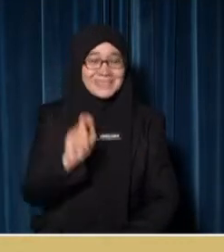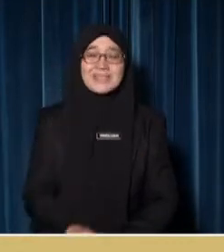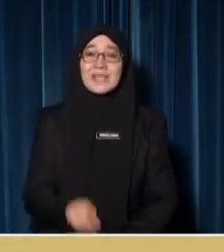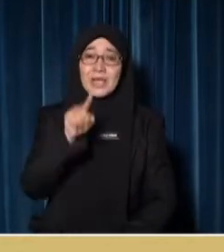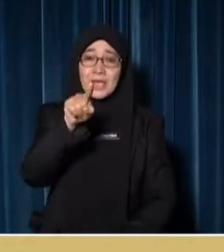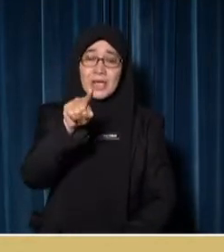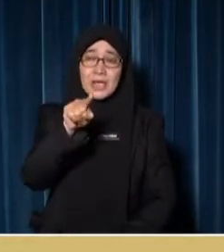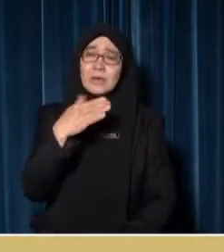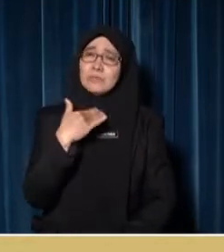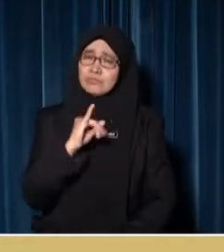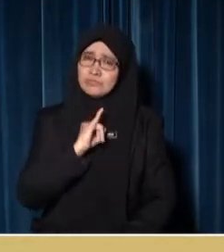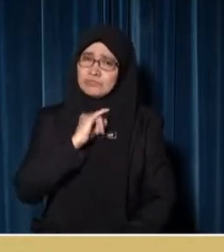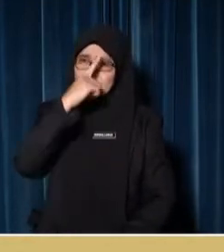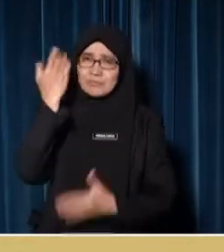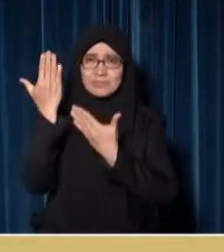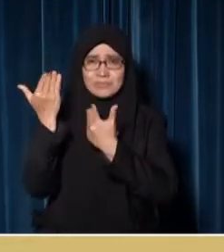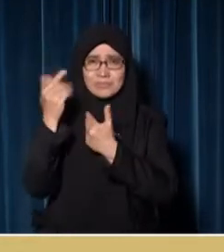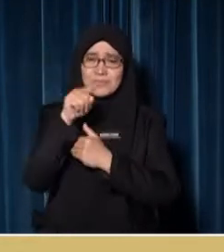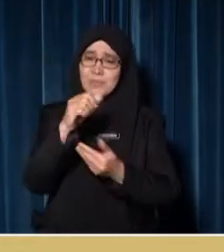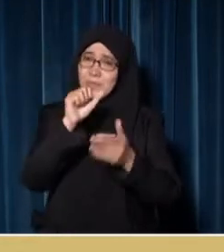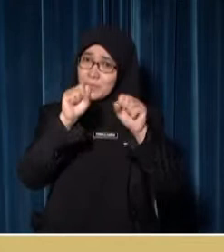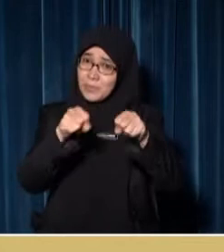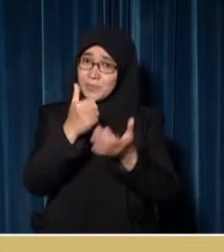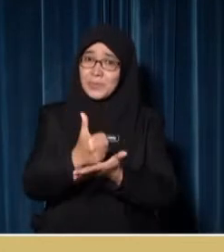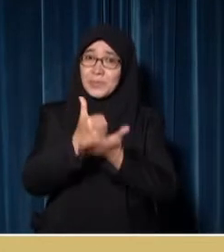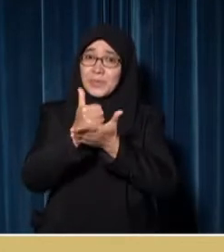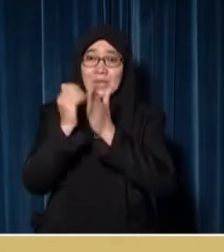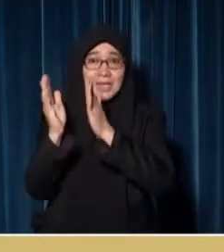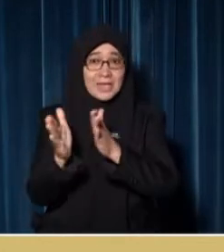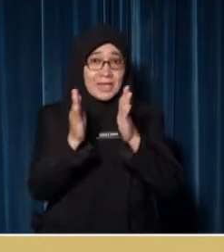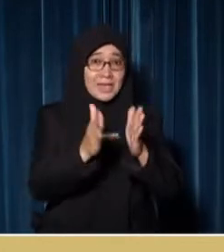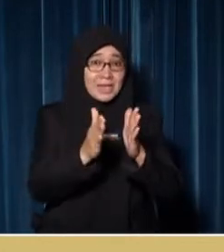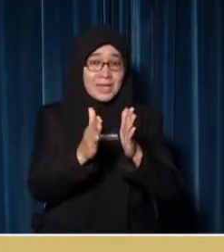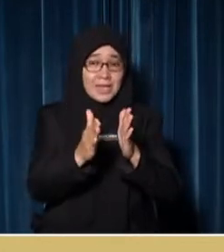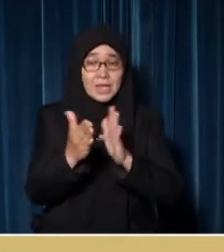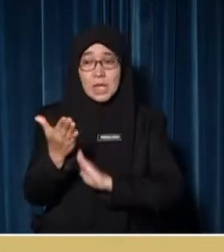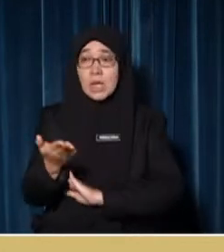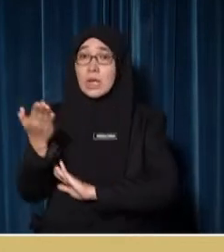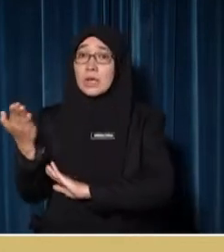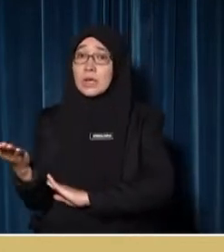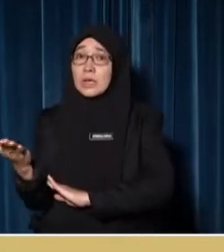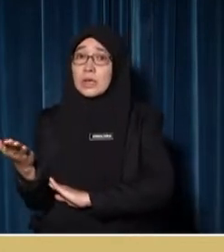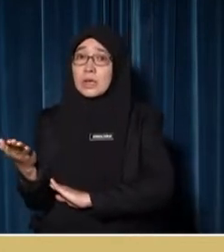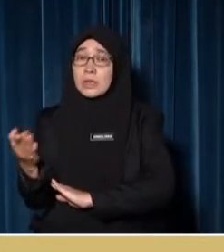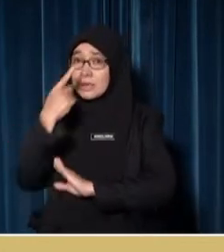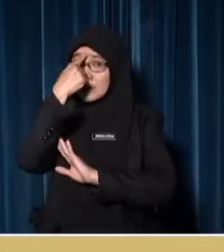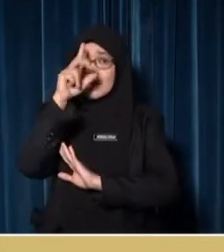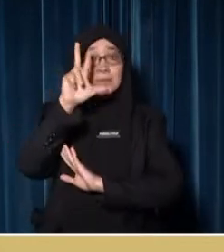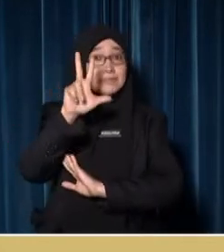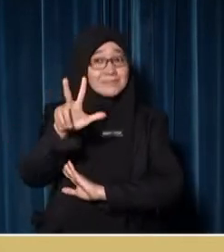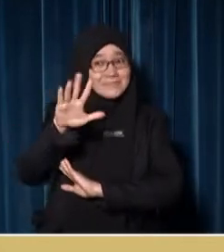mind helping me to sort out some goodies for 3 children who have been really nice to